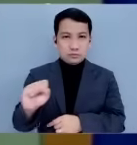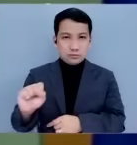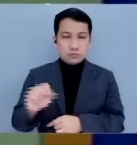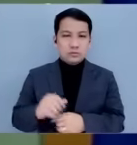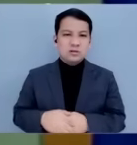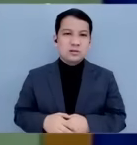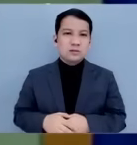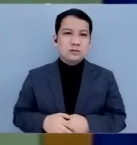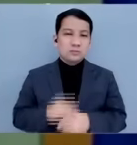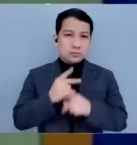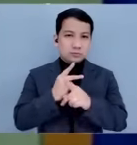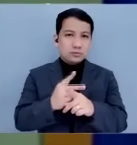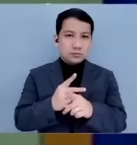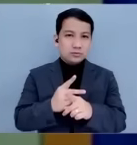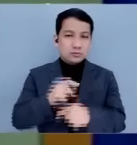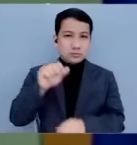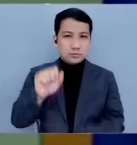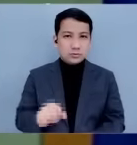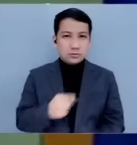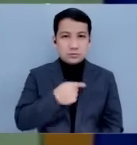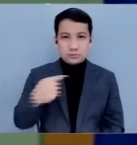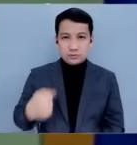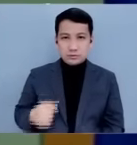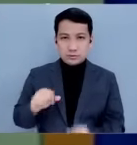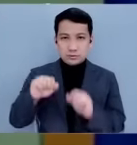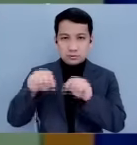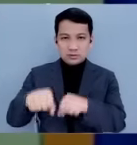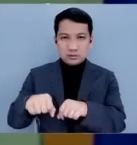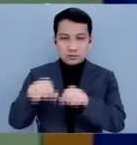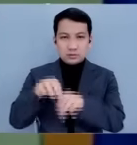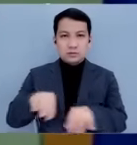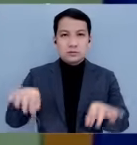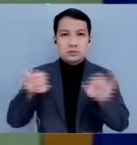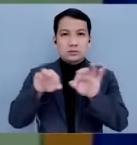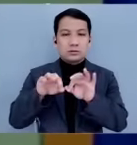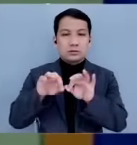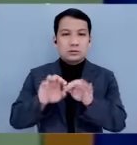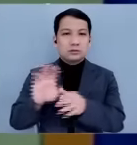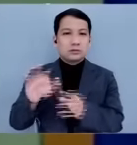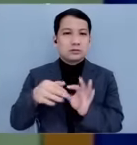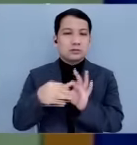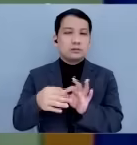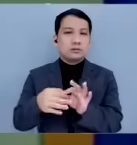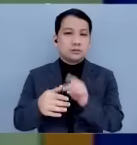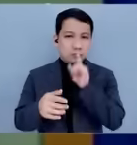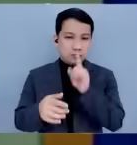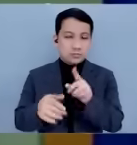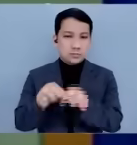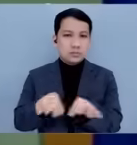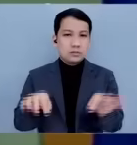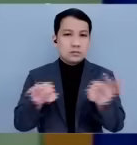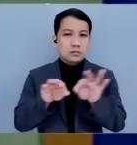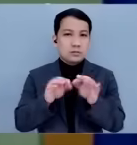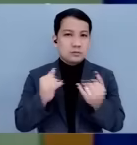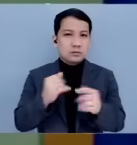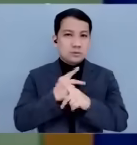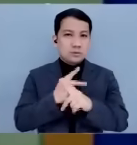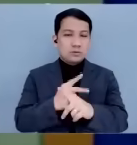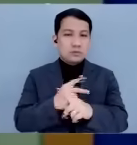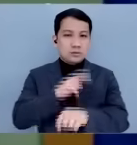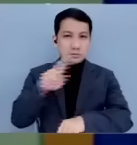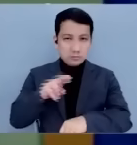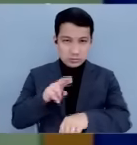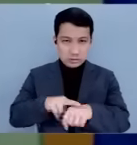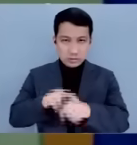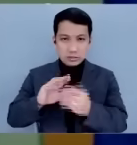of the South China Sea as a vital, critical global artery is crucial to the preservation of regional peace and,